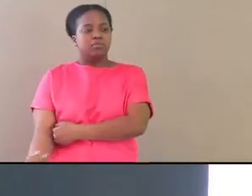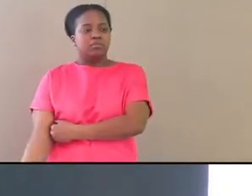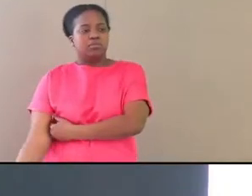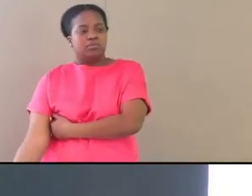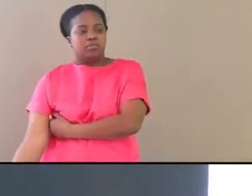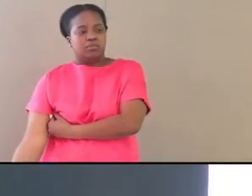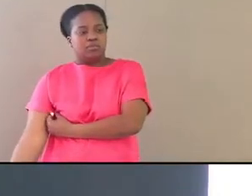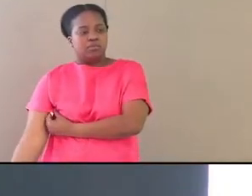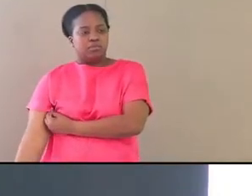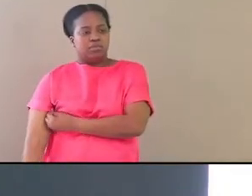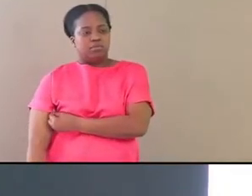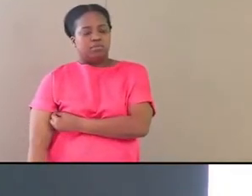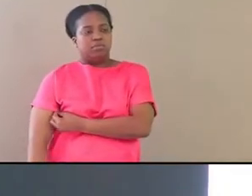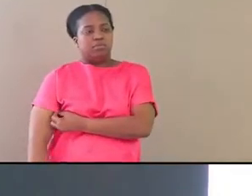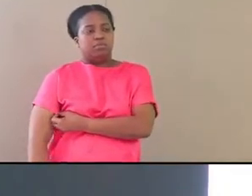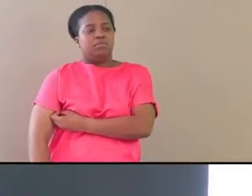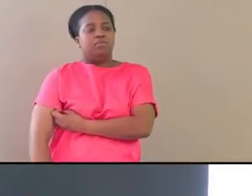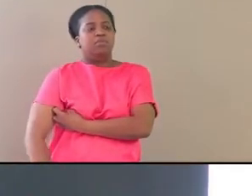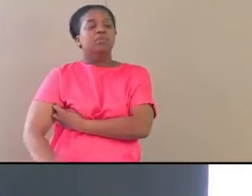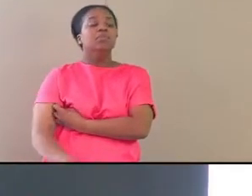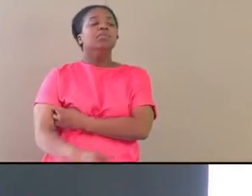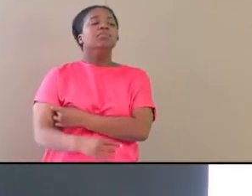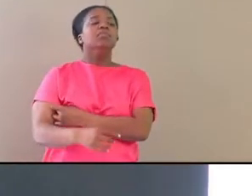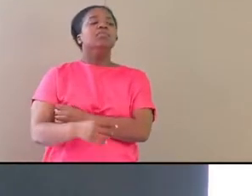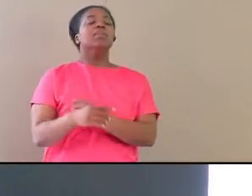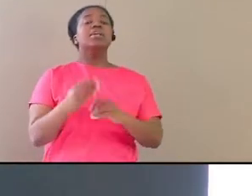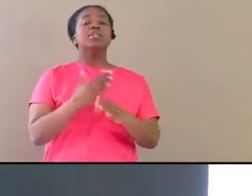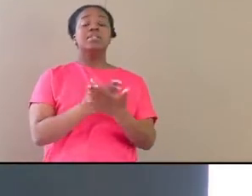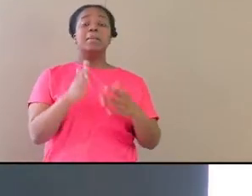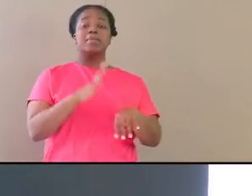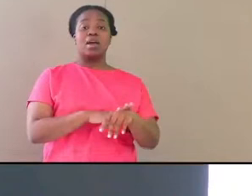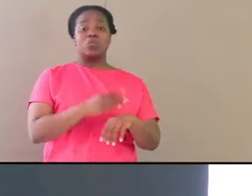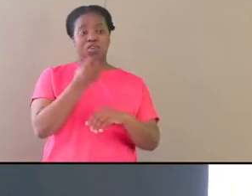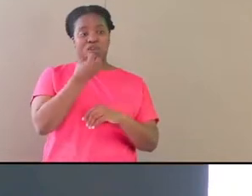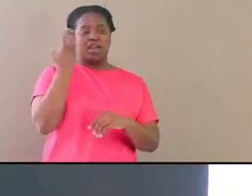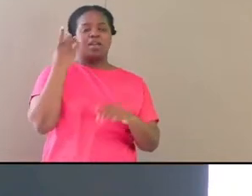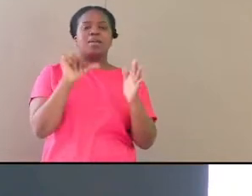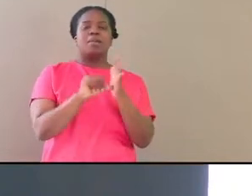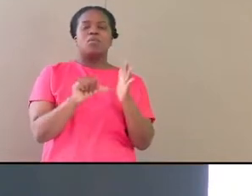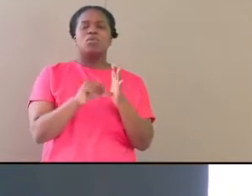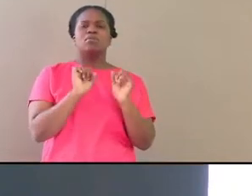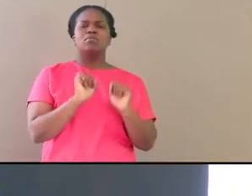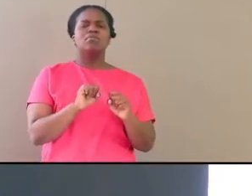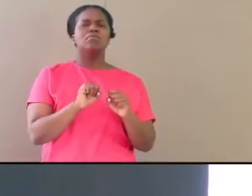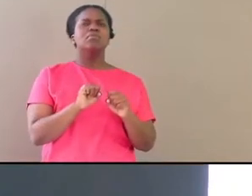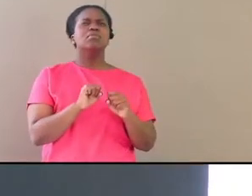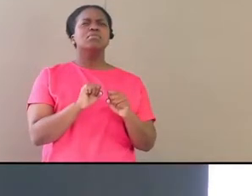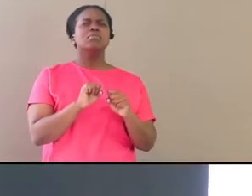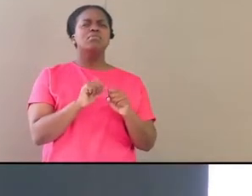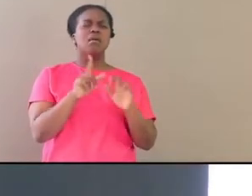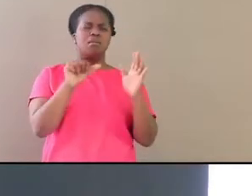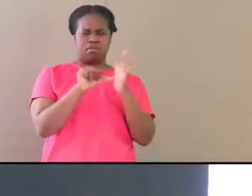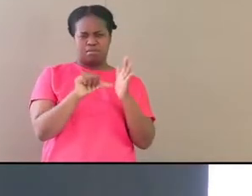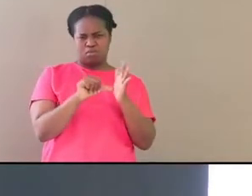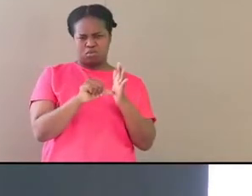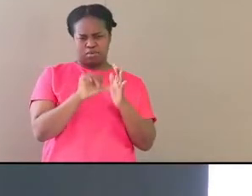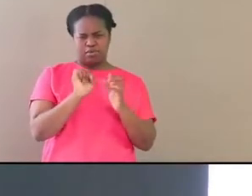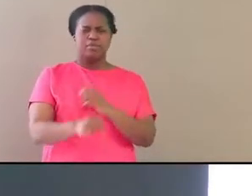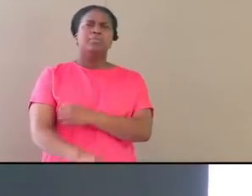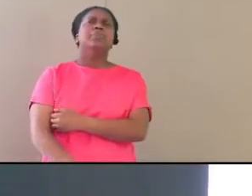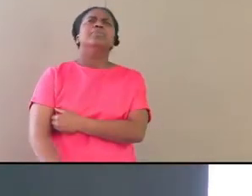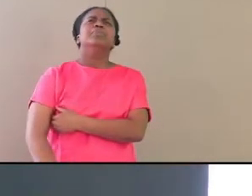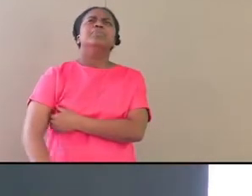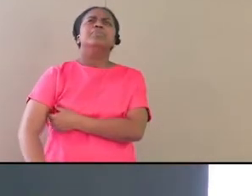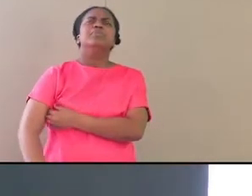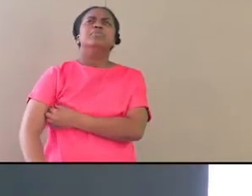ago. And sometimes we forget that important stuff. The one important thing I think you reminded us of, which is a very significant CEO, is the